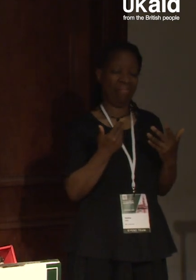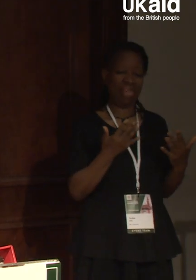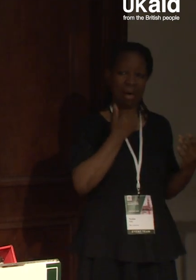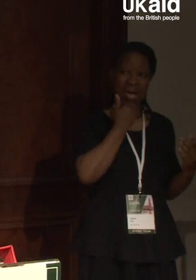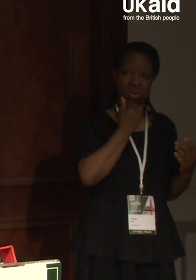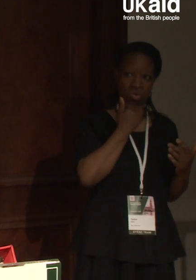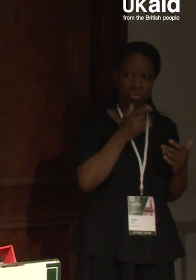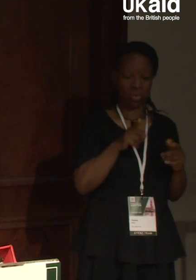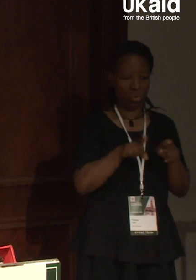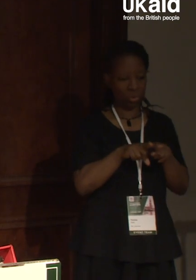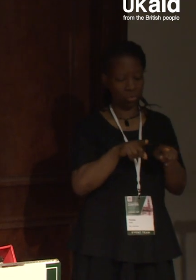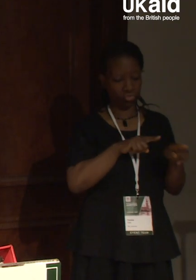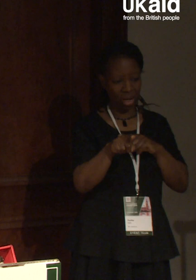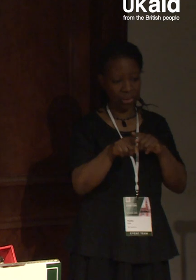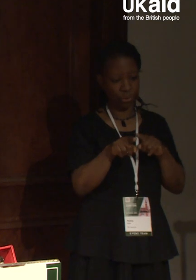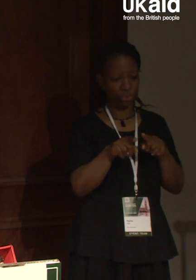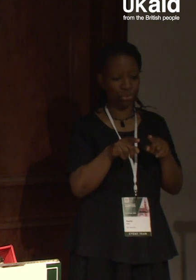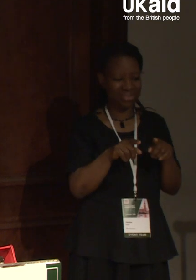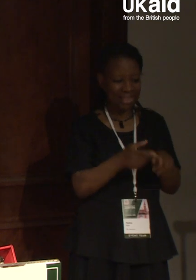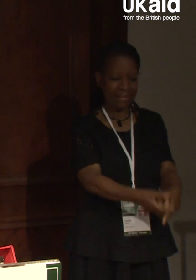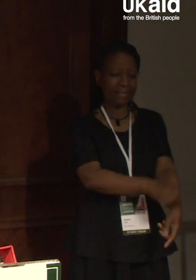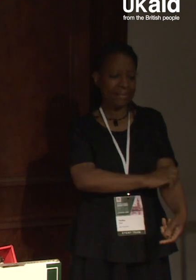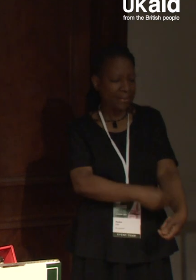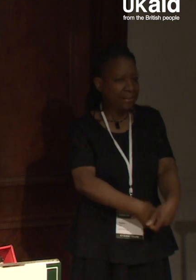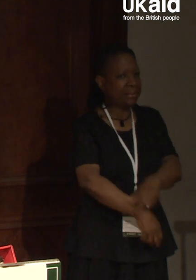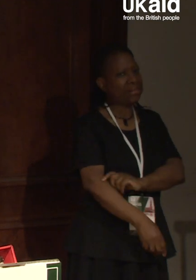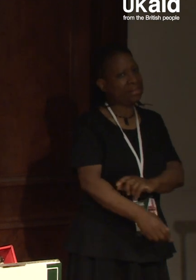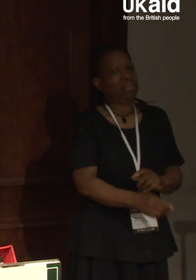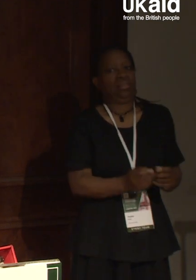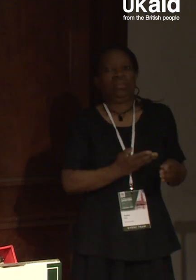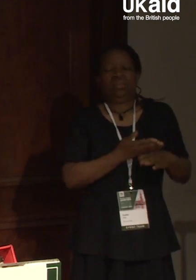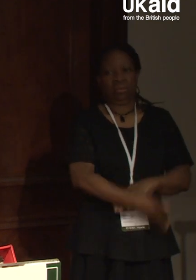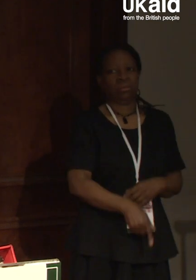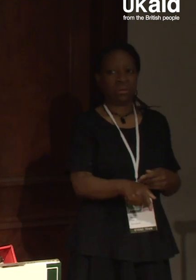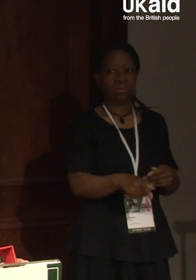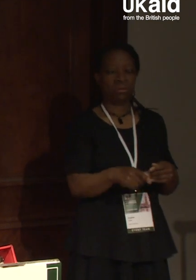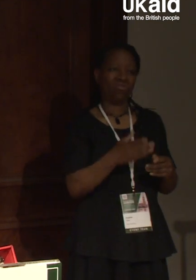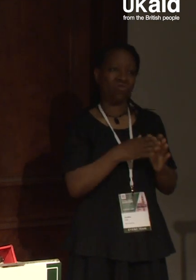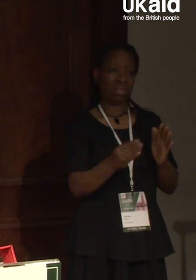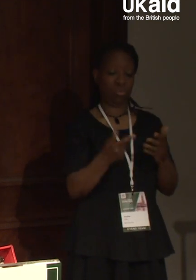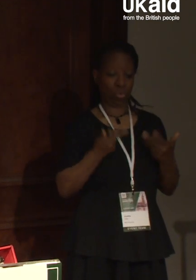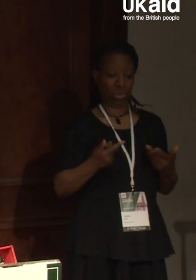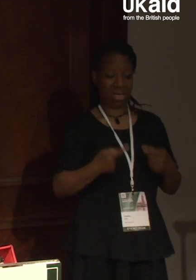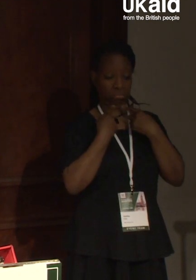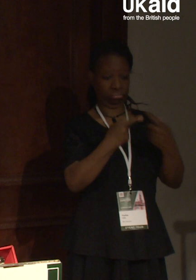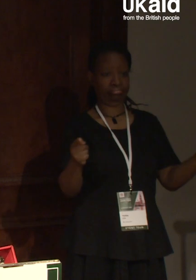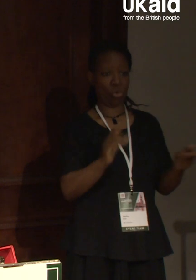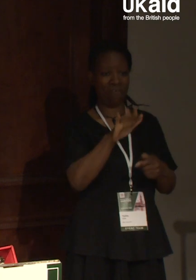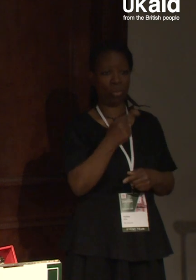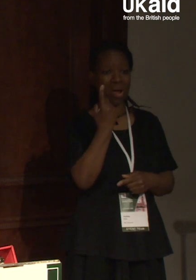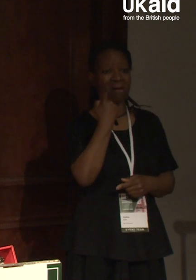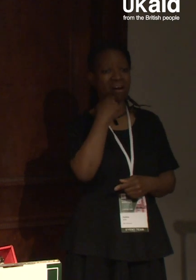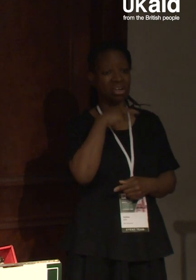and above all, that we double the effort that we put in. So today, for example, I'm announcing over £190 million for